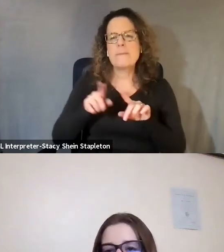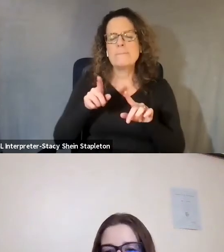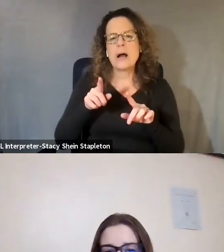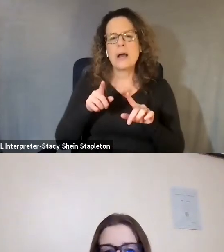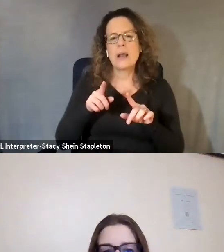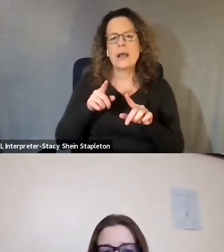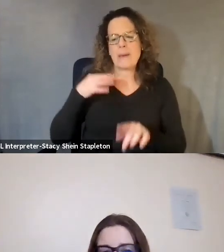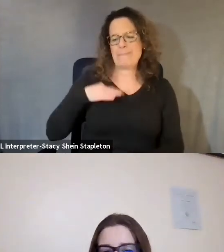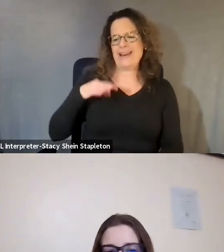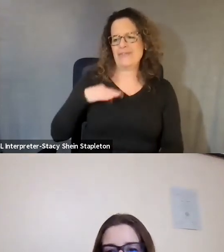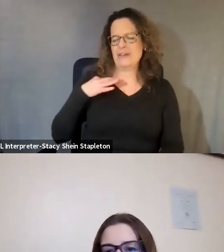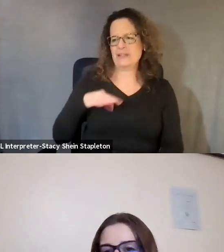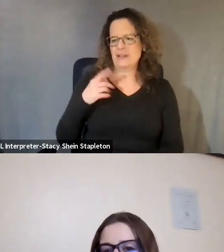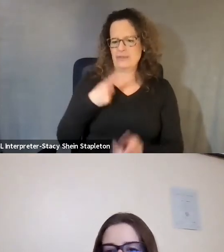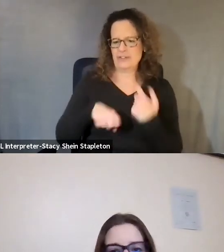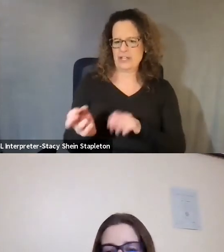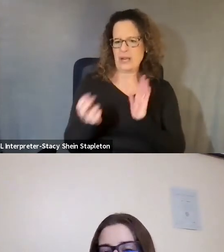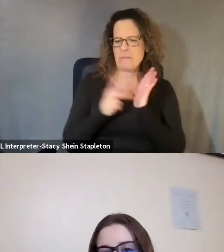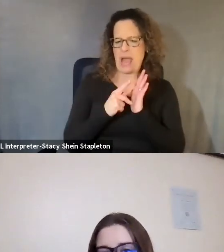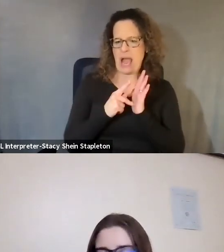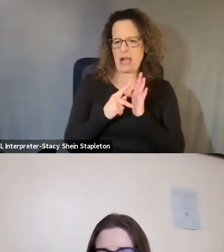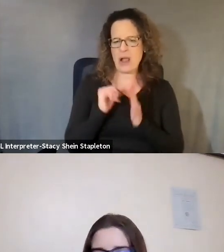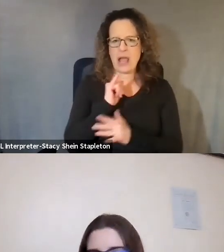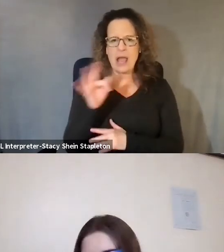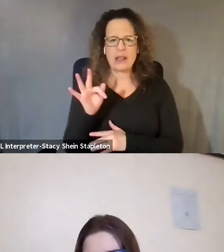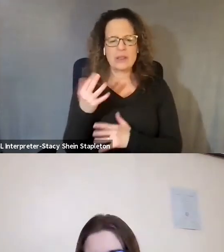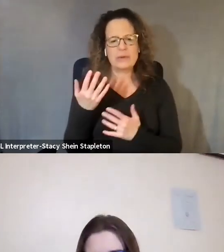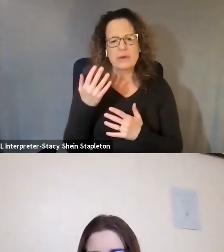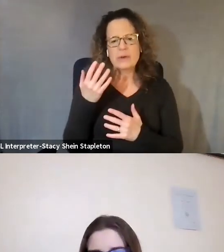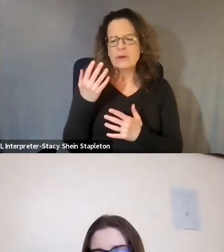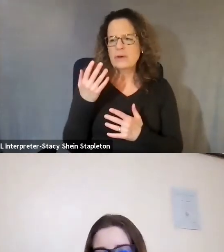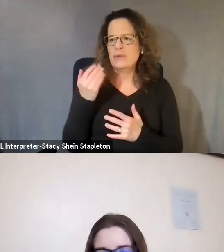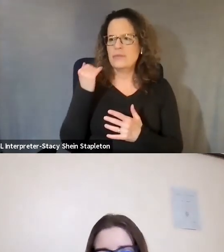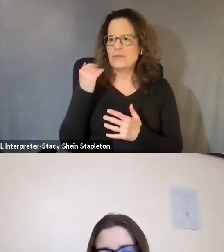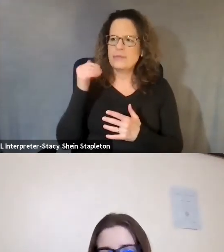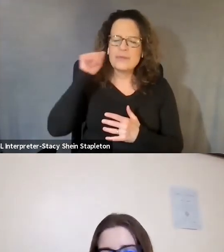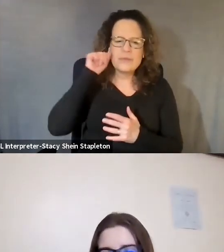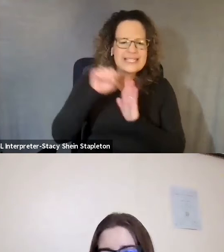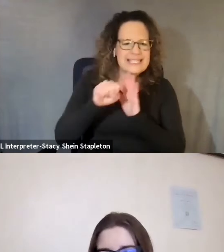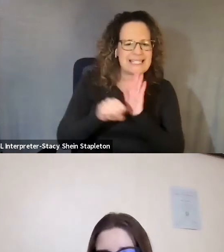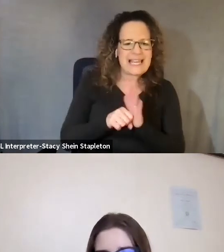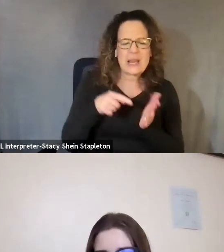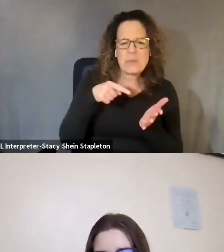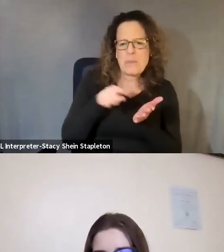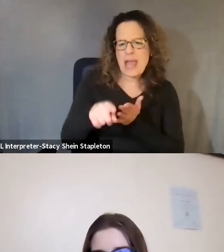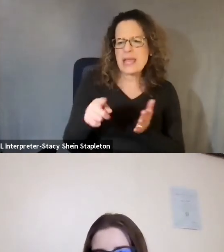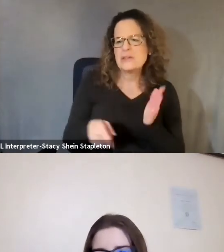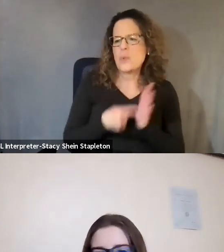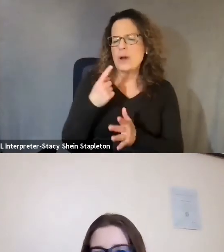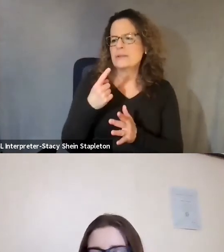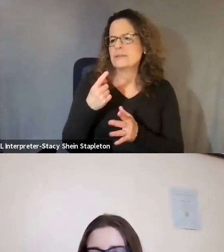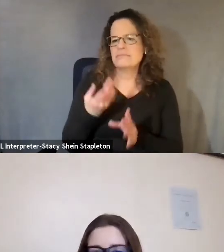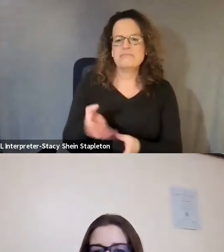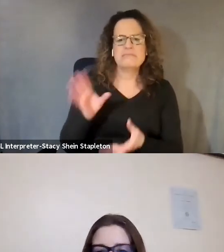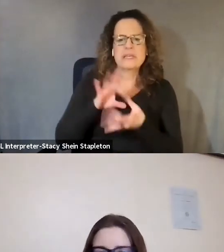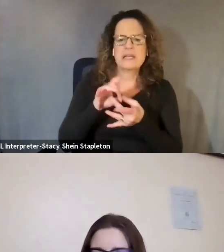the benefits of that? Would there be any problems? Would Illinois basically be footing the bill for this? Can you talk a little bit more about that?